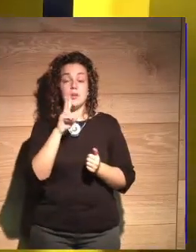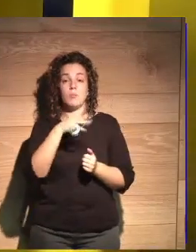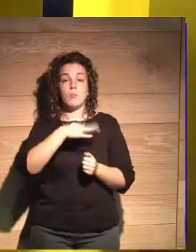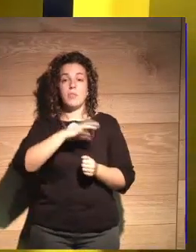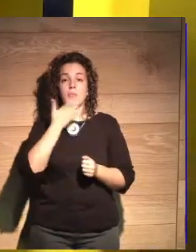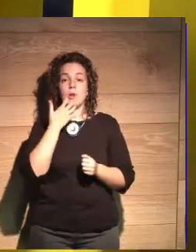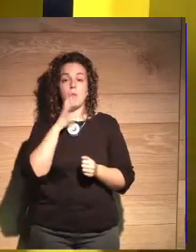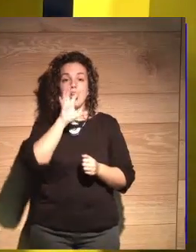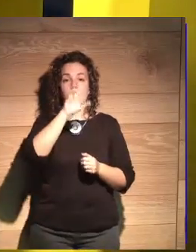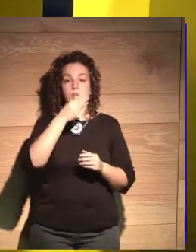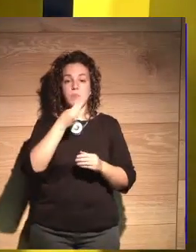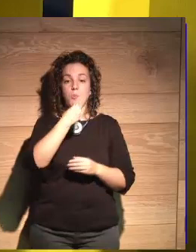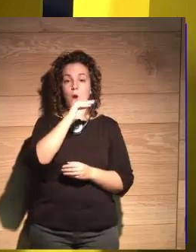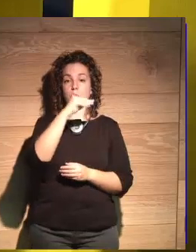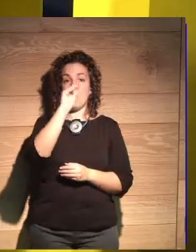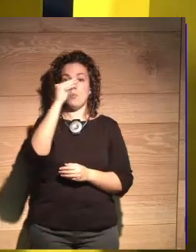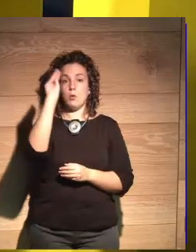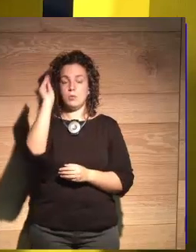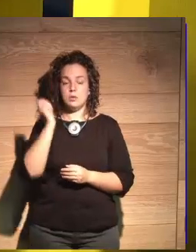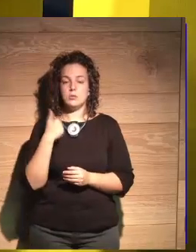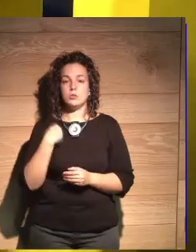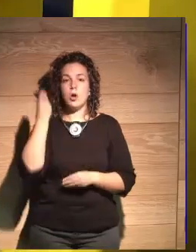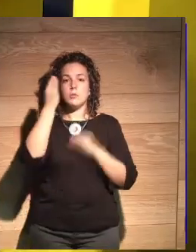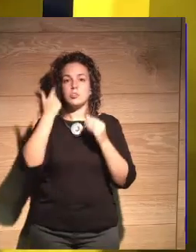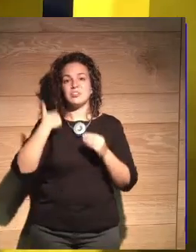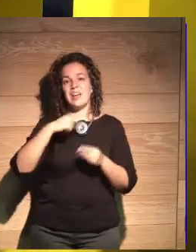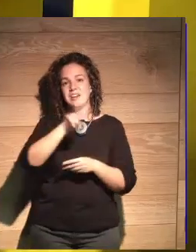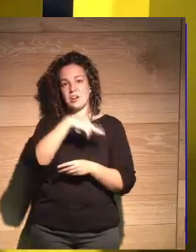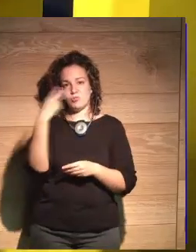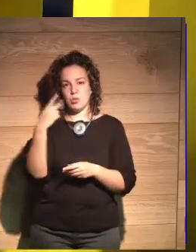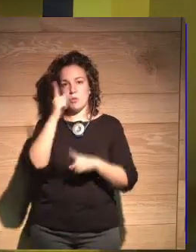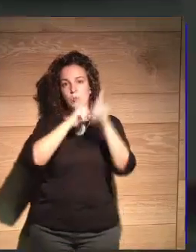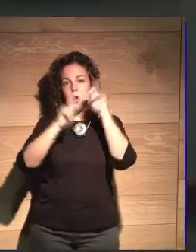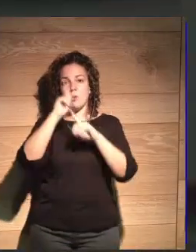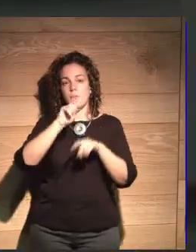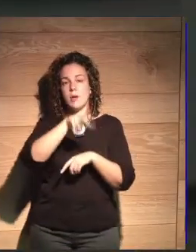increasing? We've already solved problems like